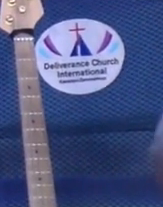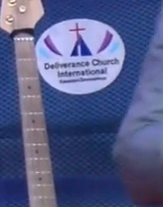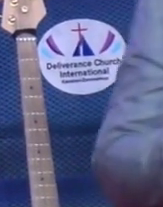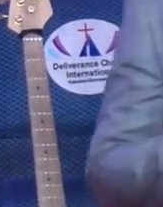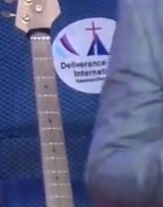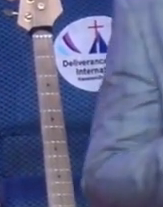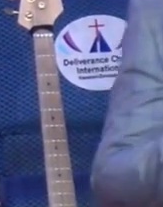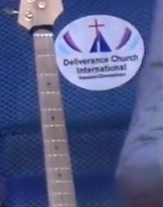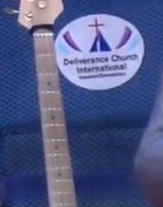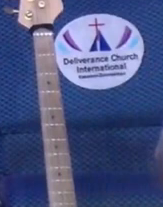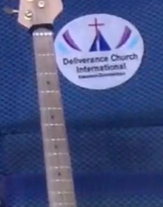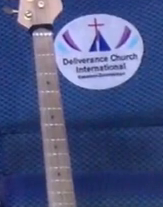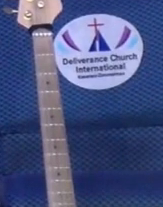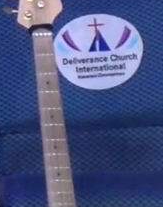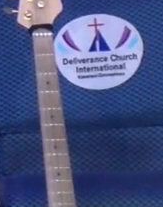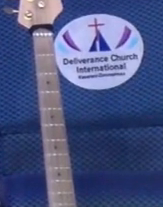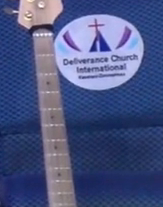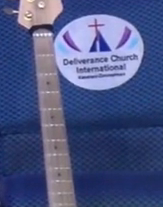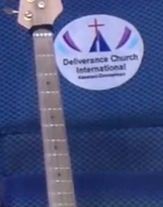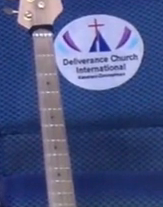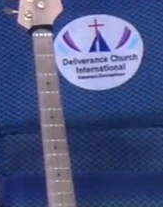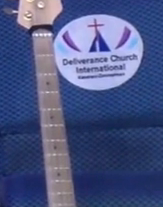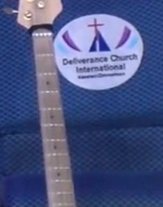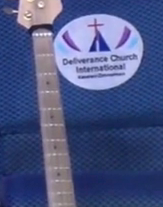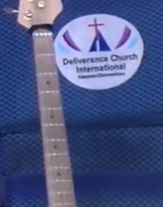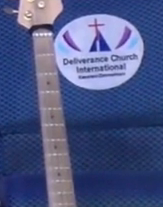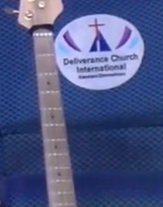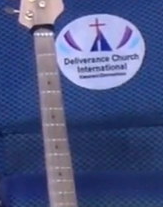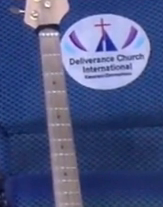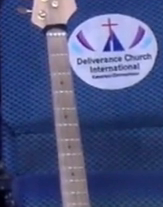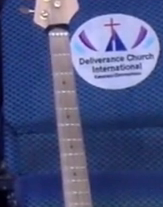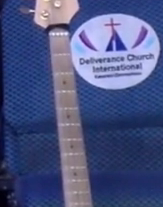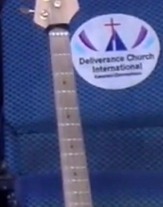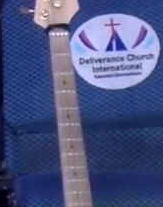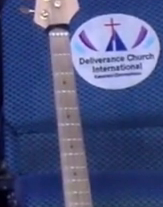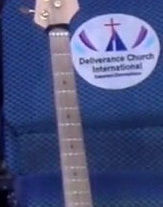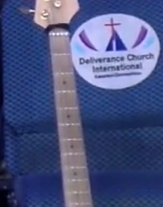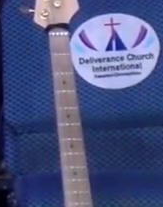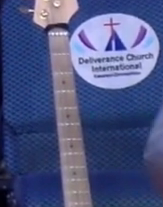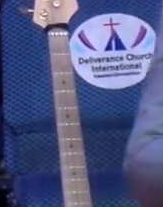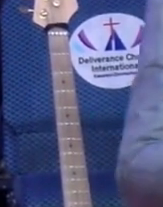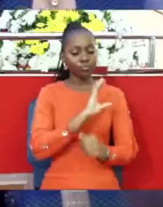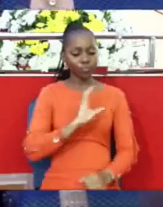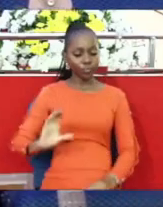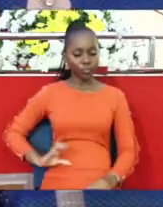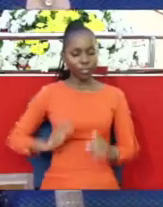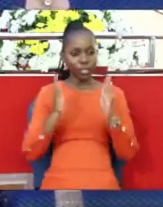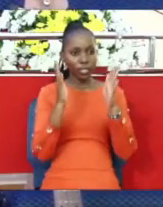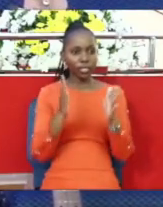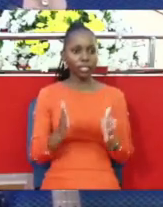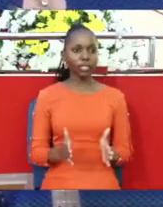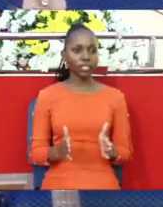yetu tunajua ukweli. But it is only when you are with other Christians. Lakini hii yafanyika ukiwa tuna wa Kristo. I pray that you're going to be a Christian. Naomba kwamba